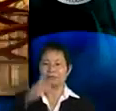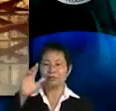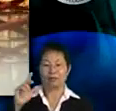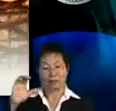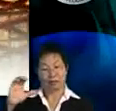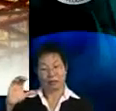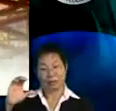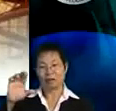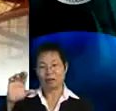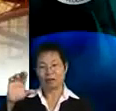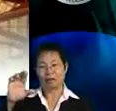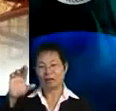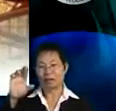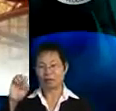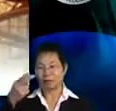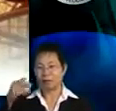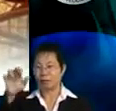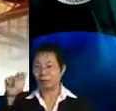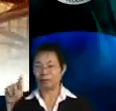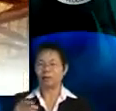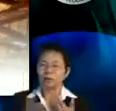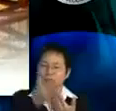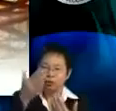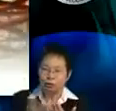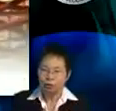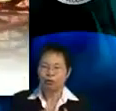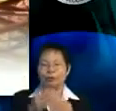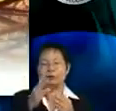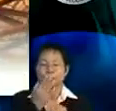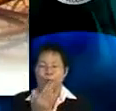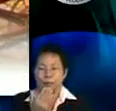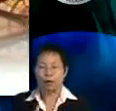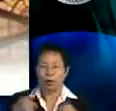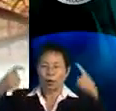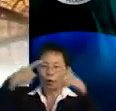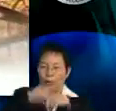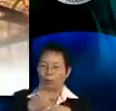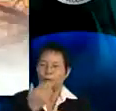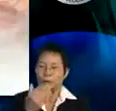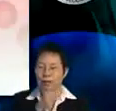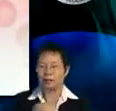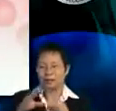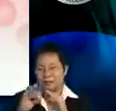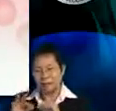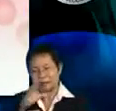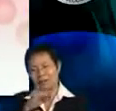Carbohydrates may be grouped together as simple sugar, complex sugar, starch, and cellulose.